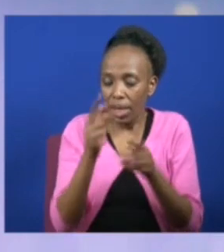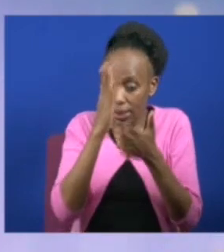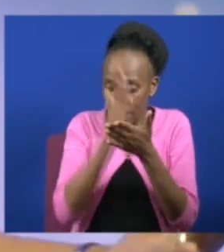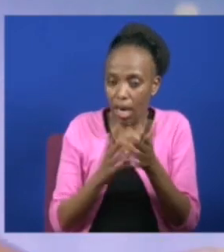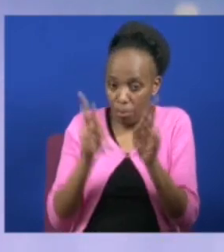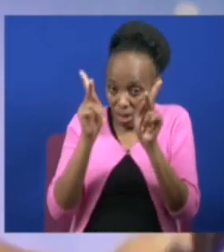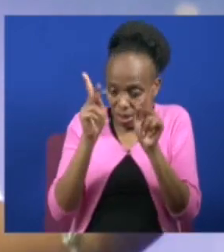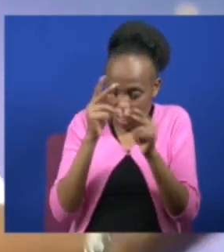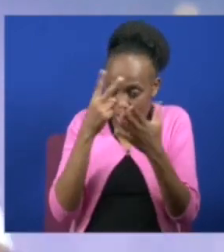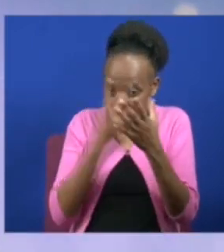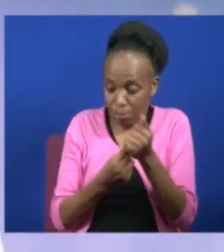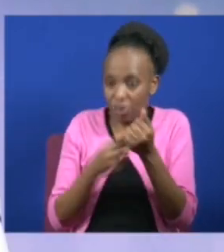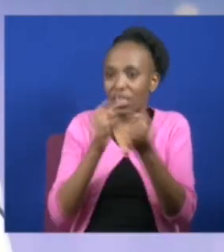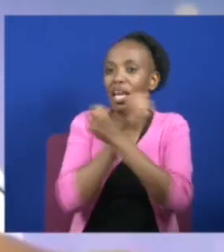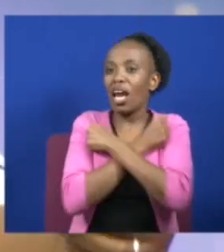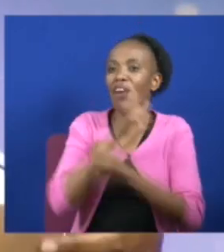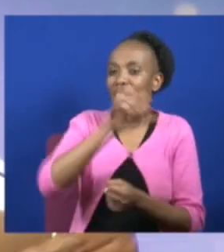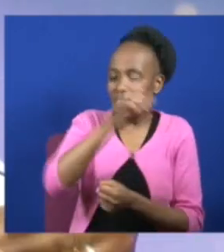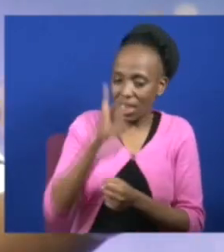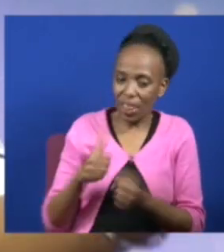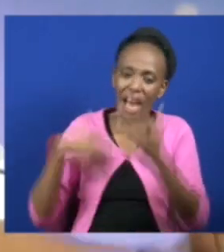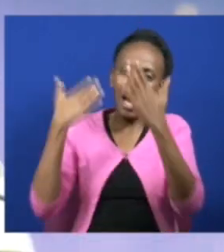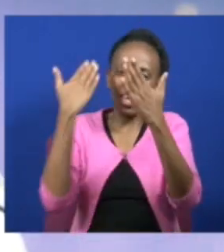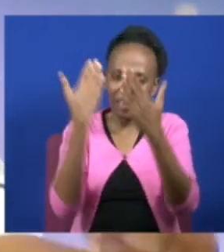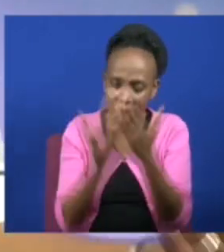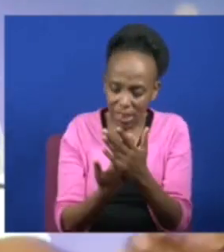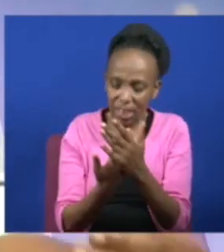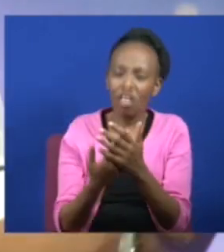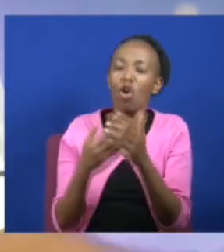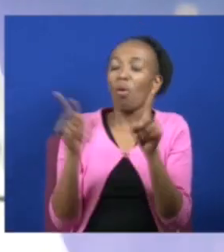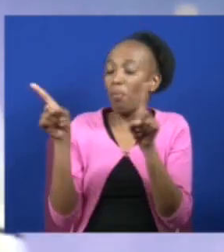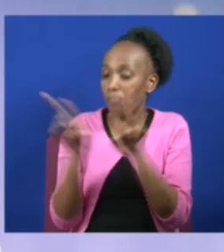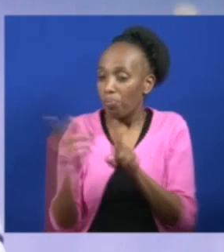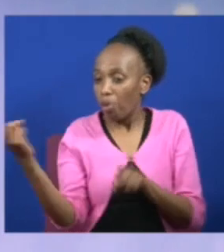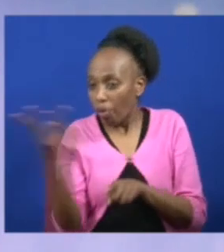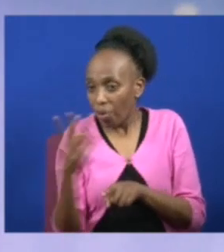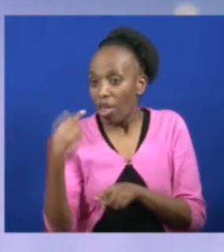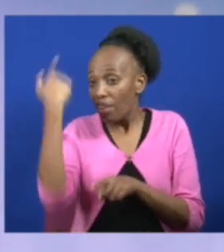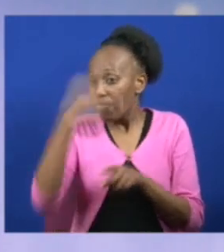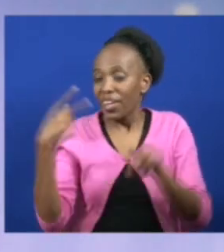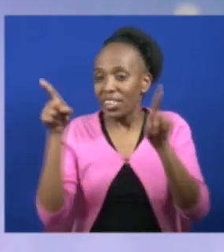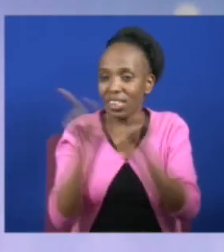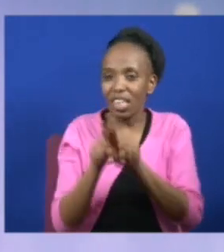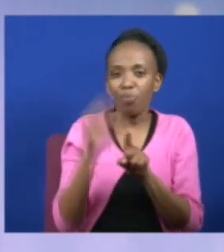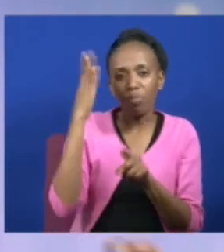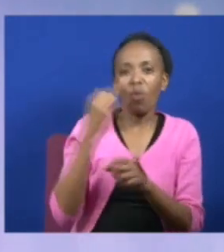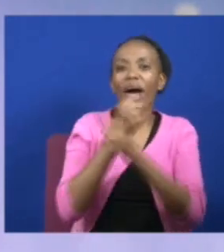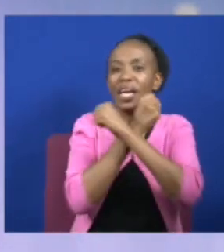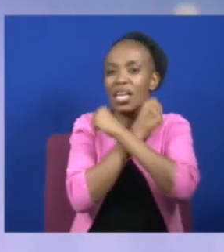some couples love each other until they grow to look like each other, because